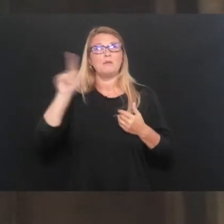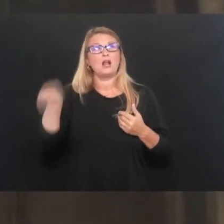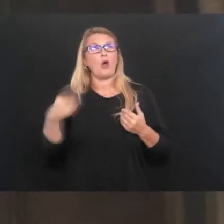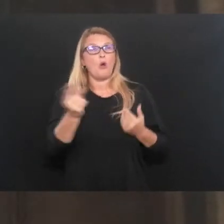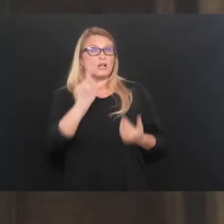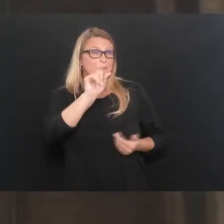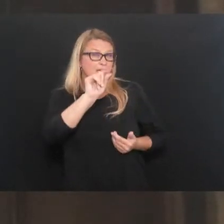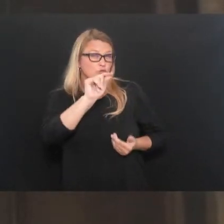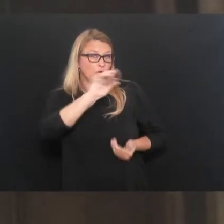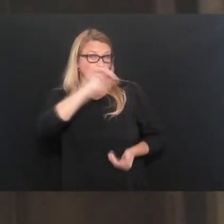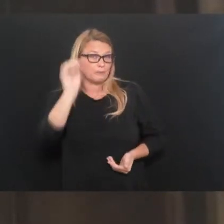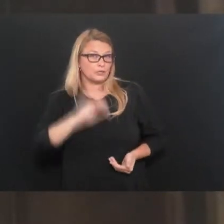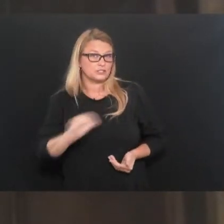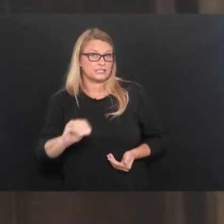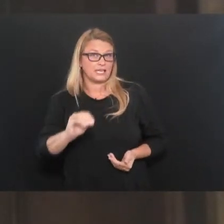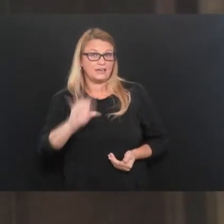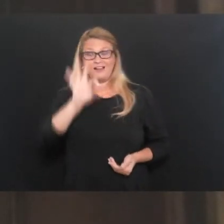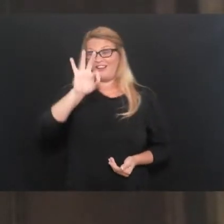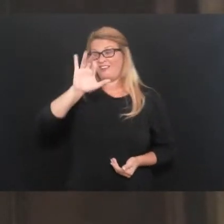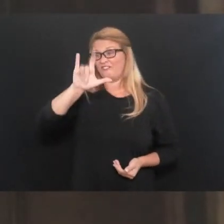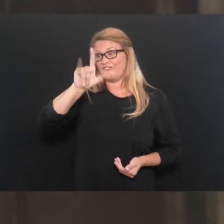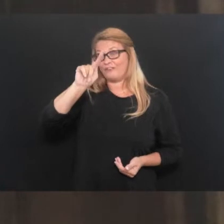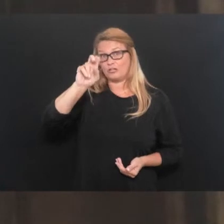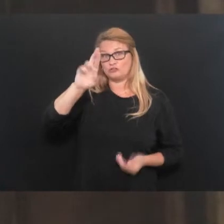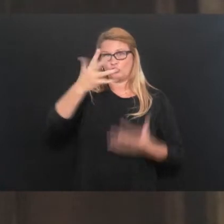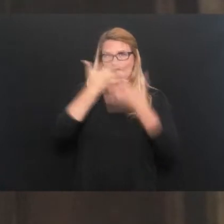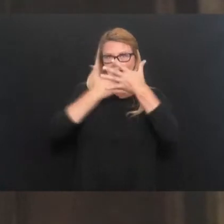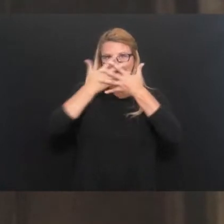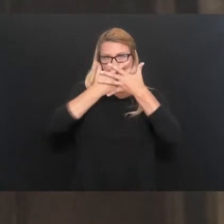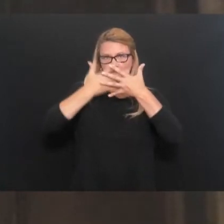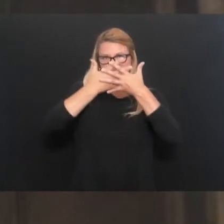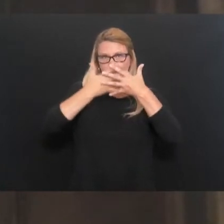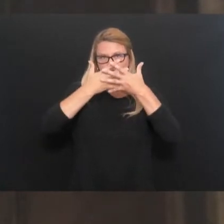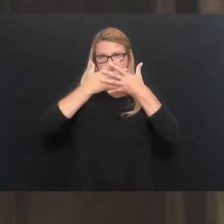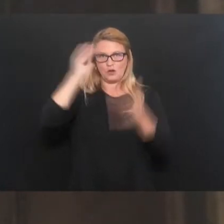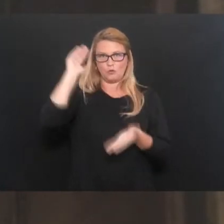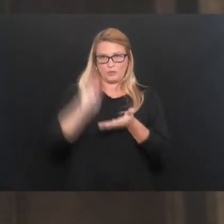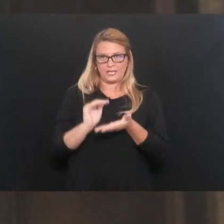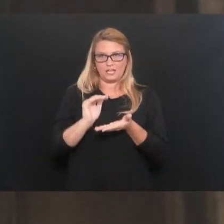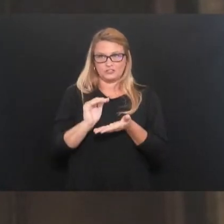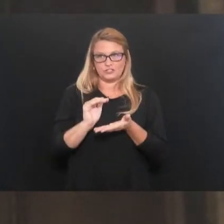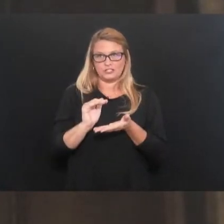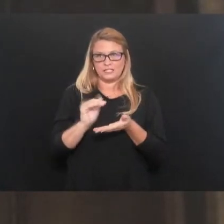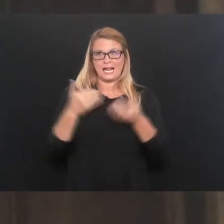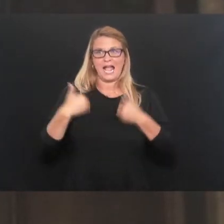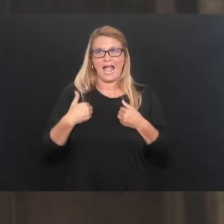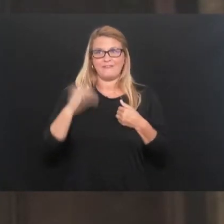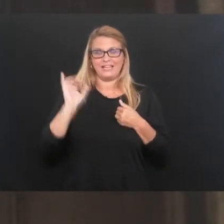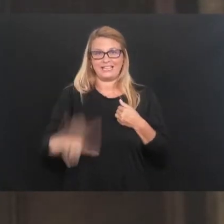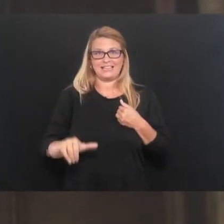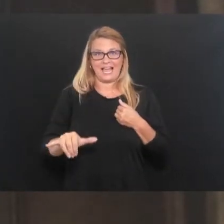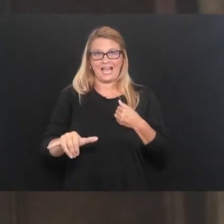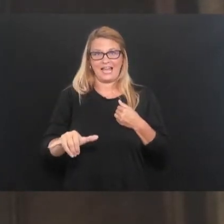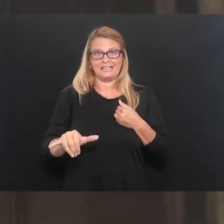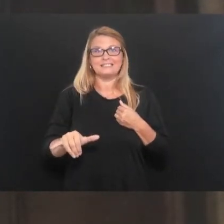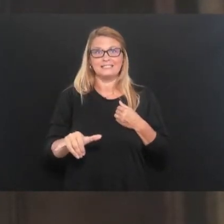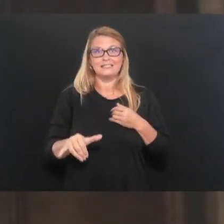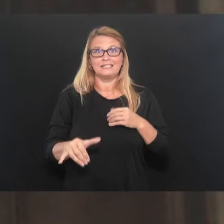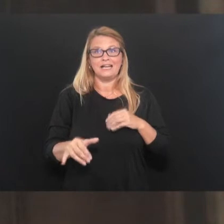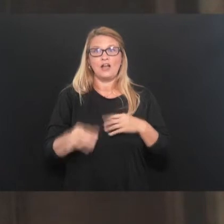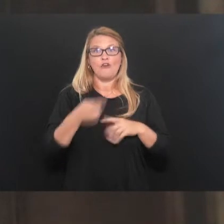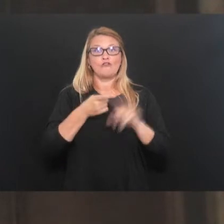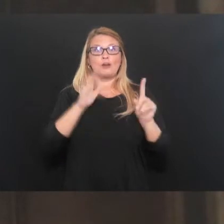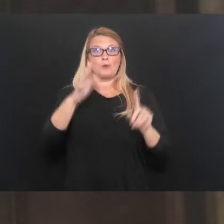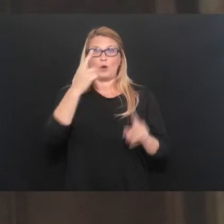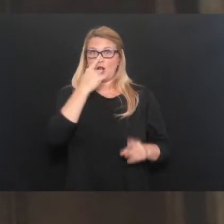reduction in the filtering capacity, the reduction of having that virus hit your nose. The more people